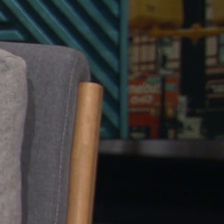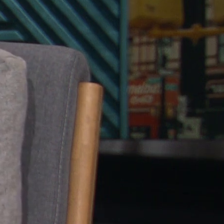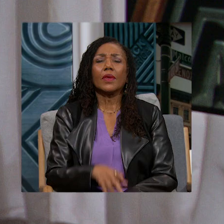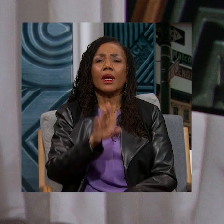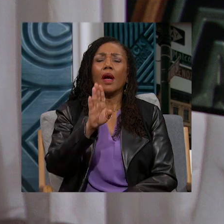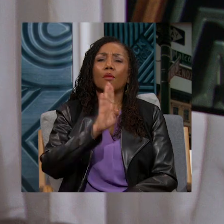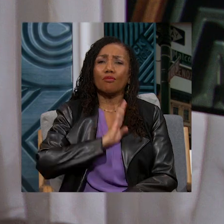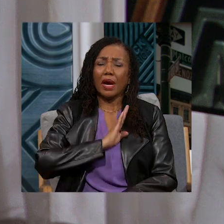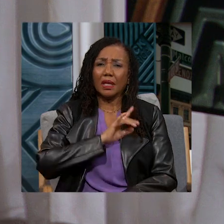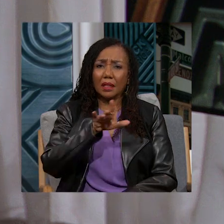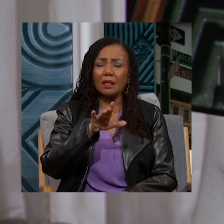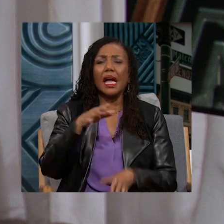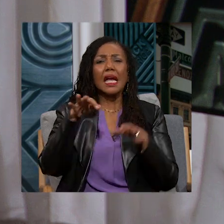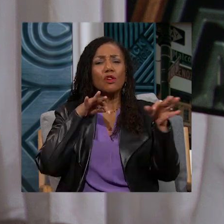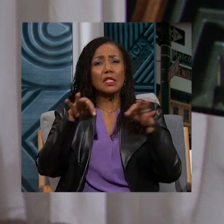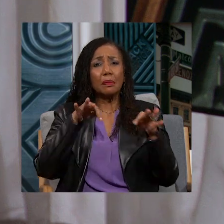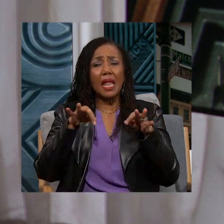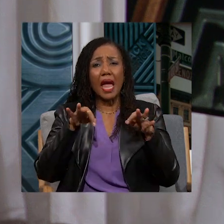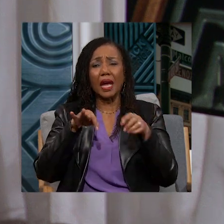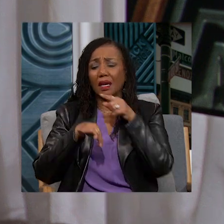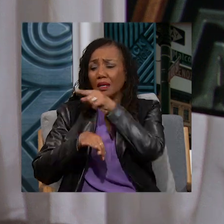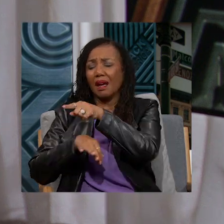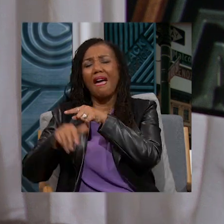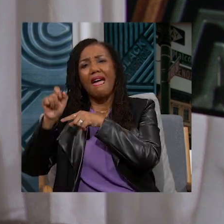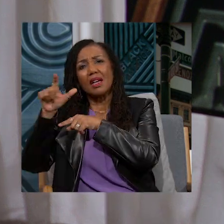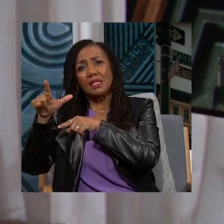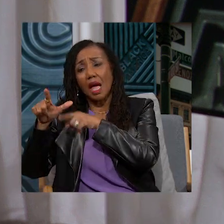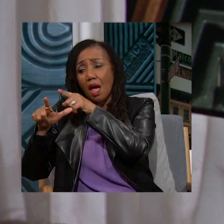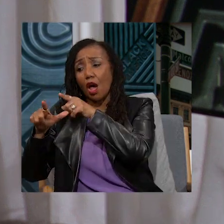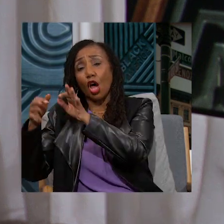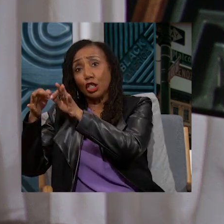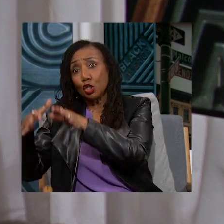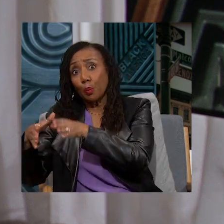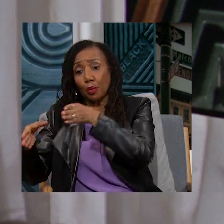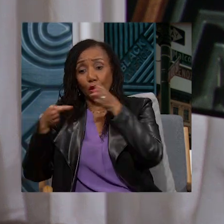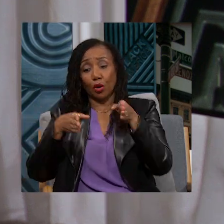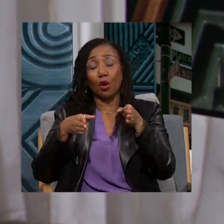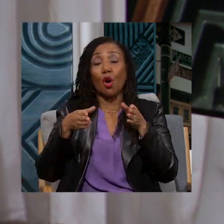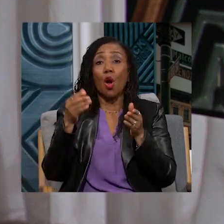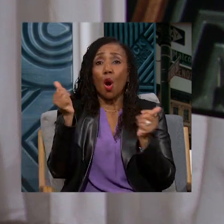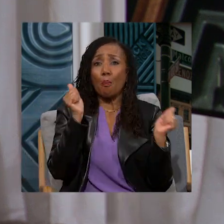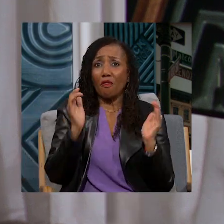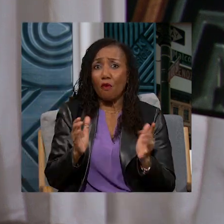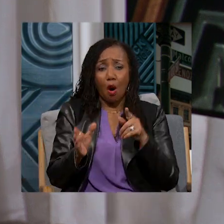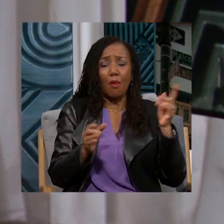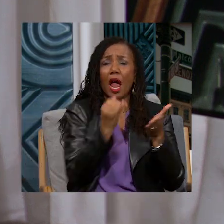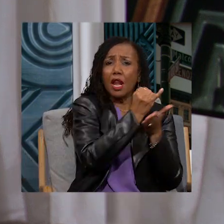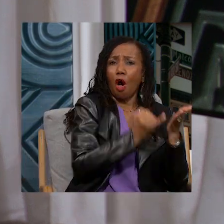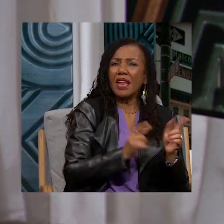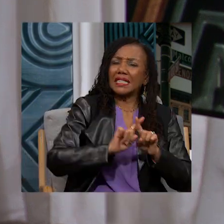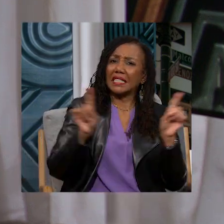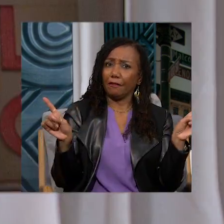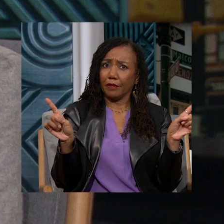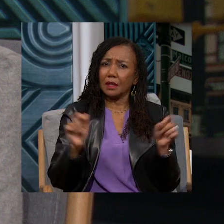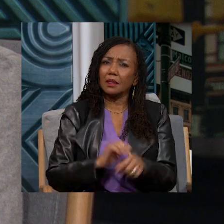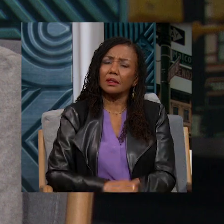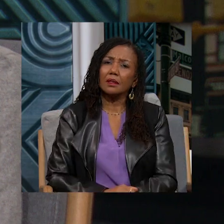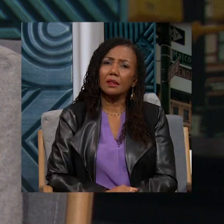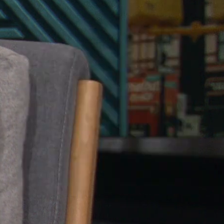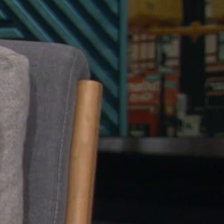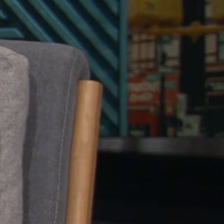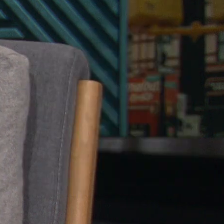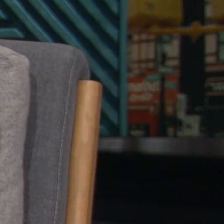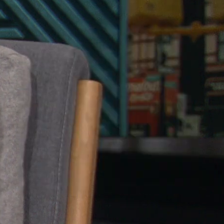you grew up. So Brandon, tell us the difference between an ASL interpreter, performer, and artist.